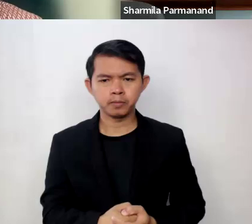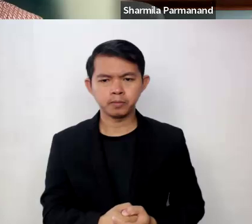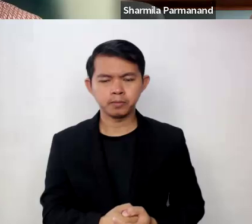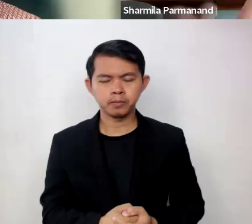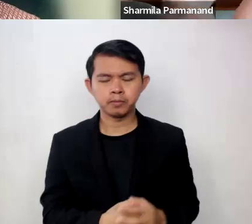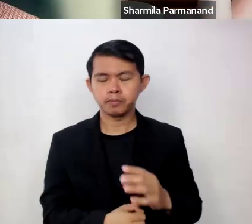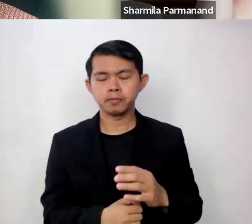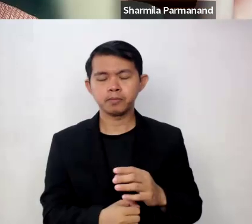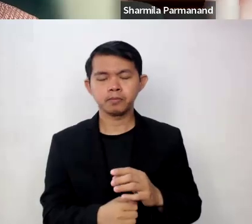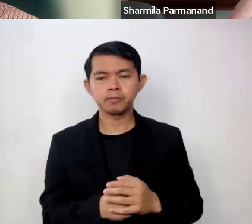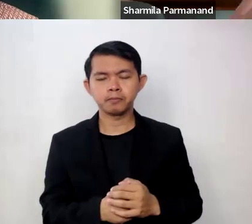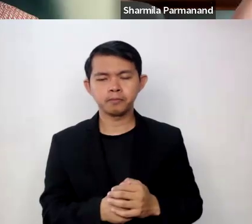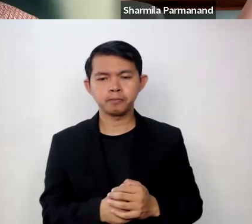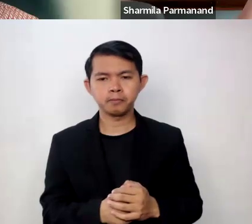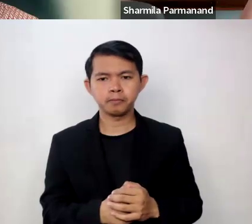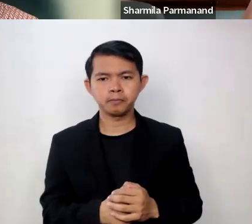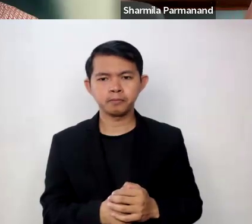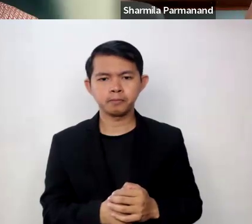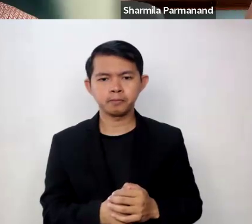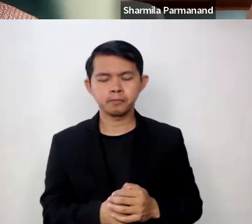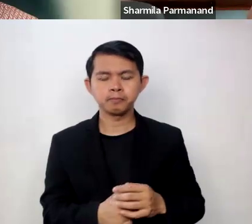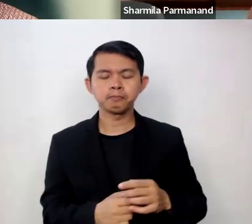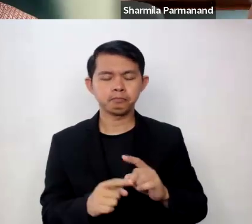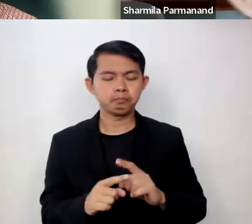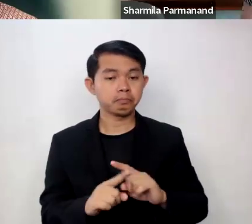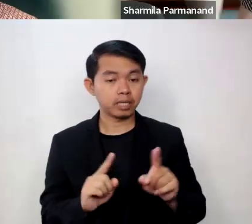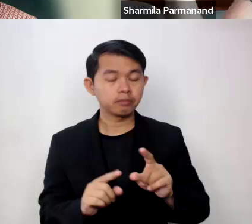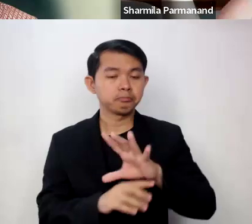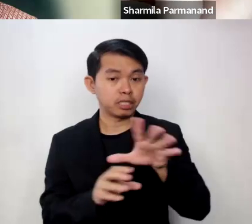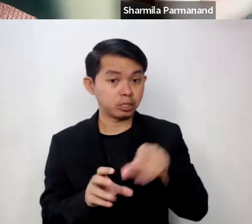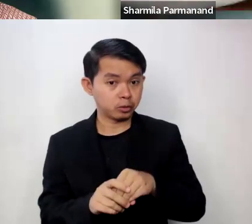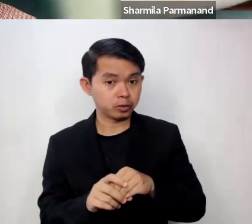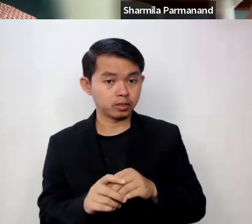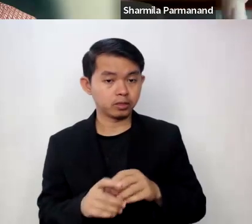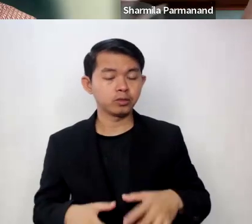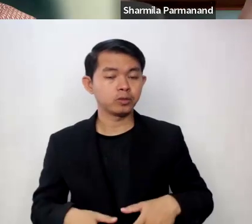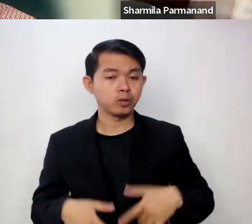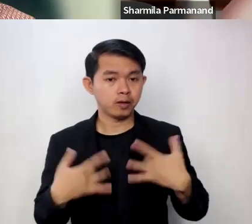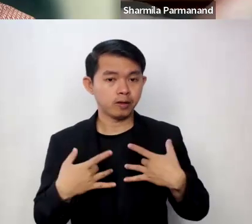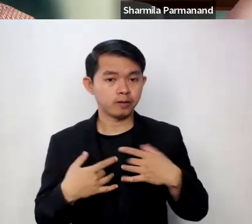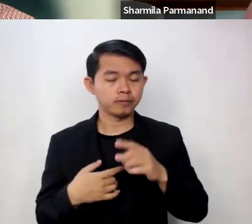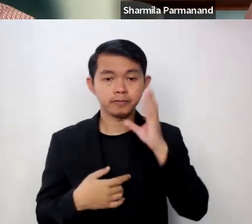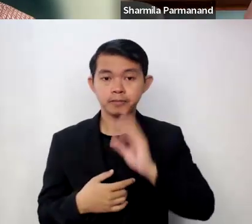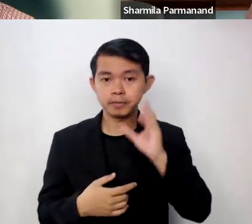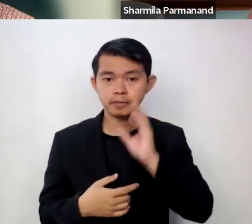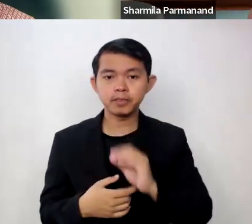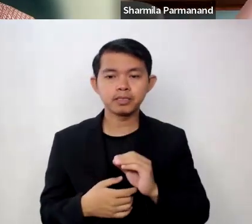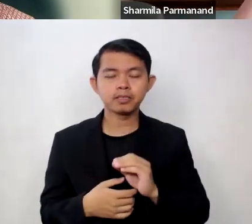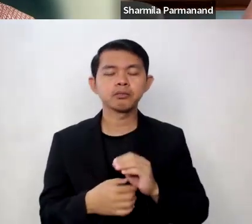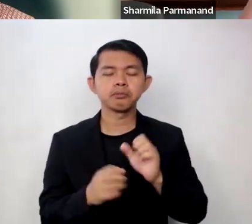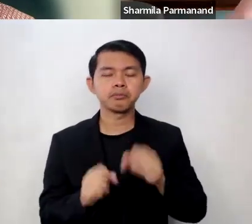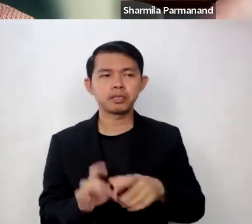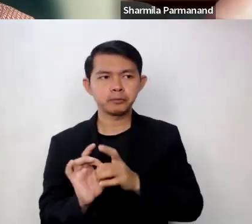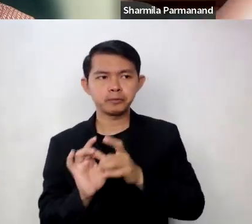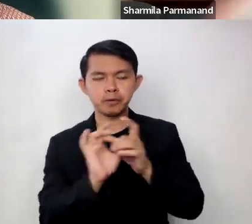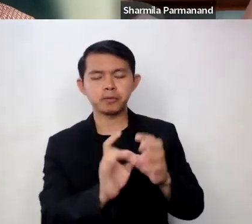recognizing that lived realities don't map into like colonial categories necessarily.